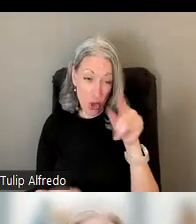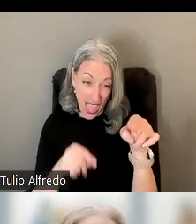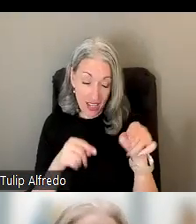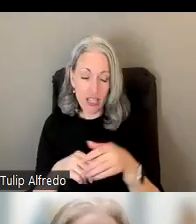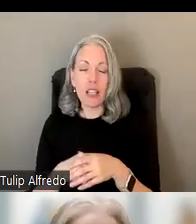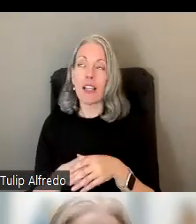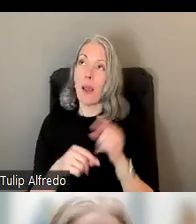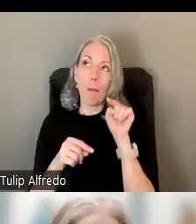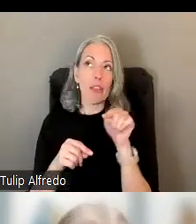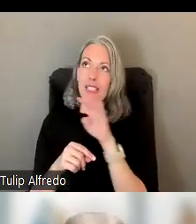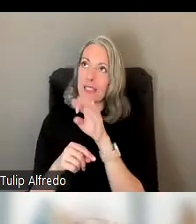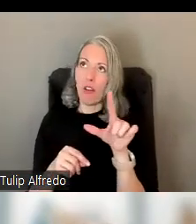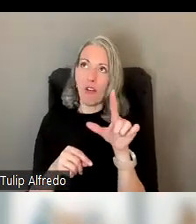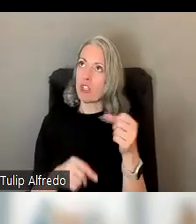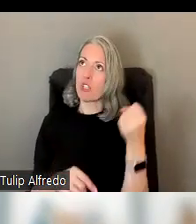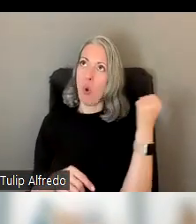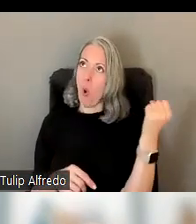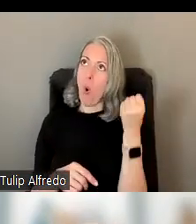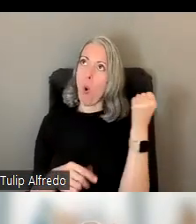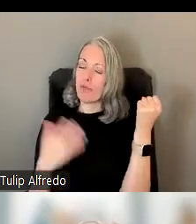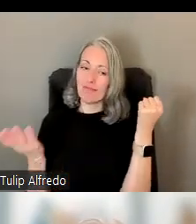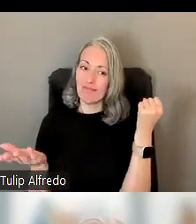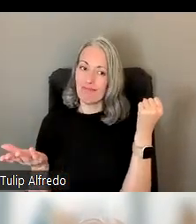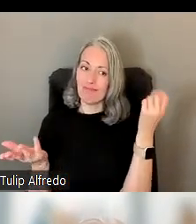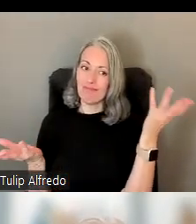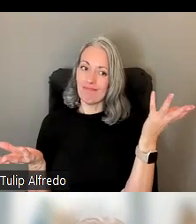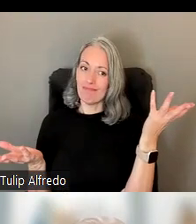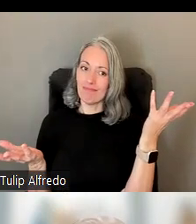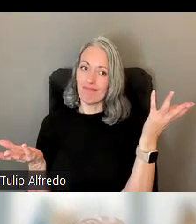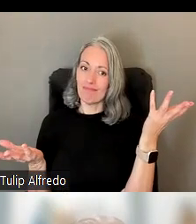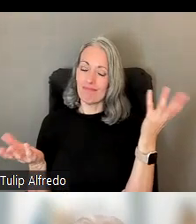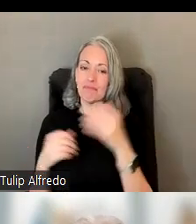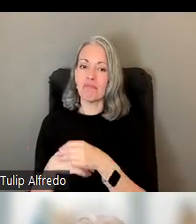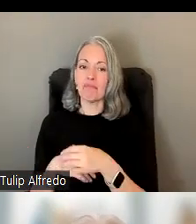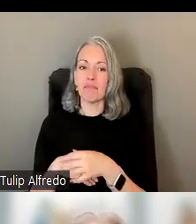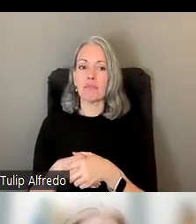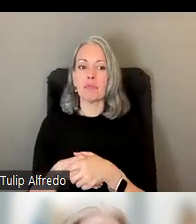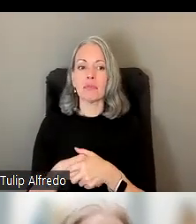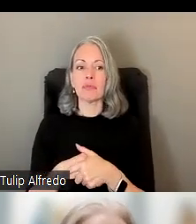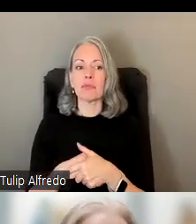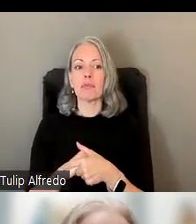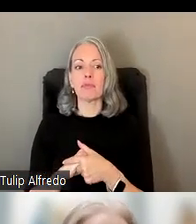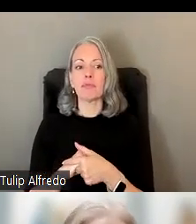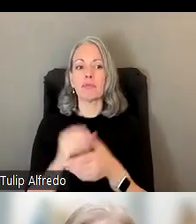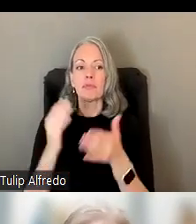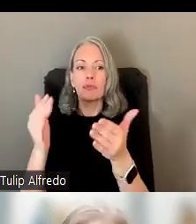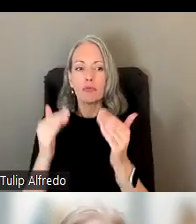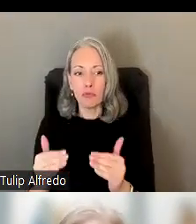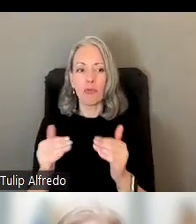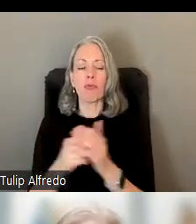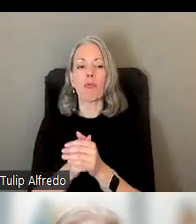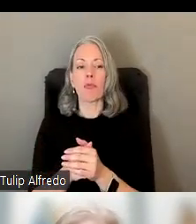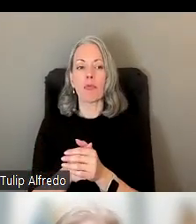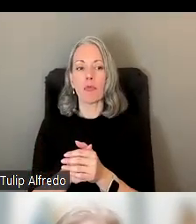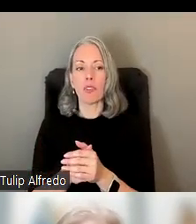unfortunately, this bill is sitting in the Senate Appropriations suspense file. The next one,